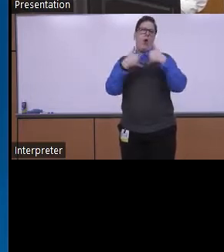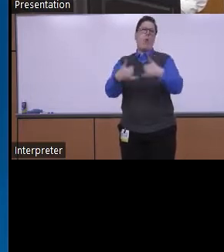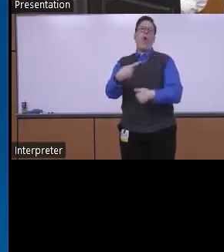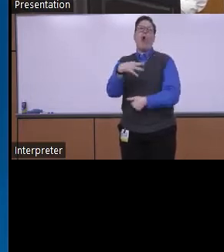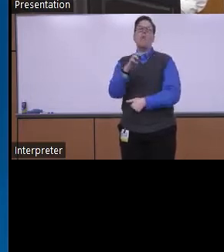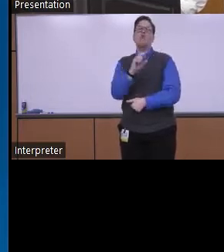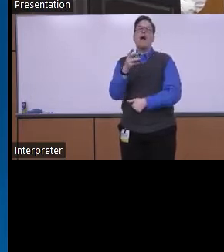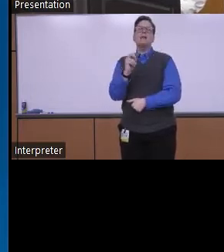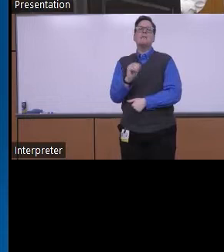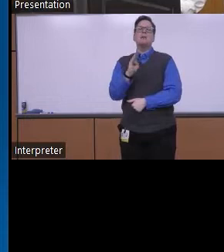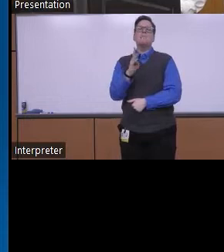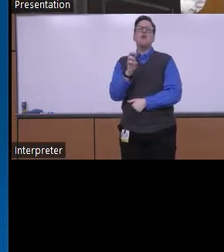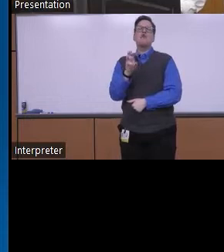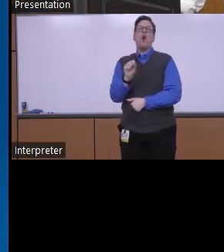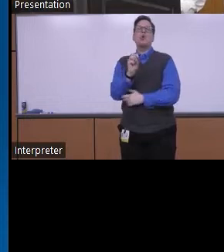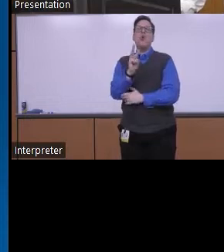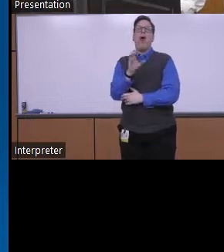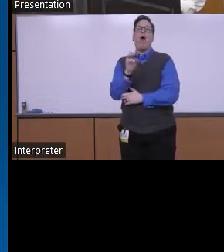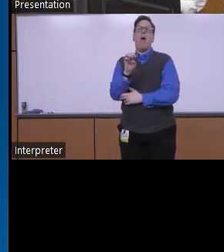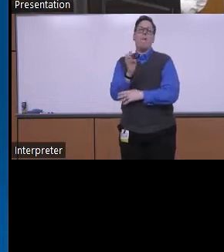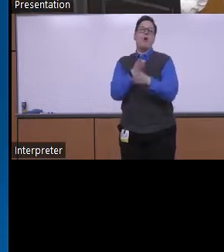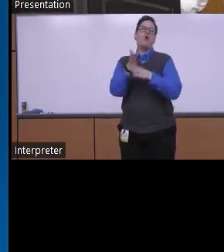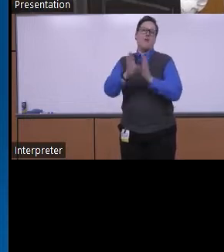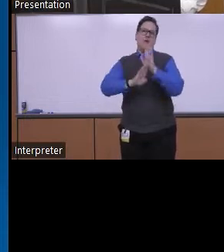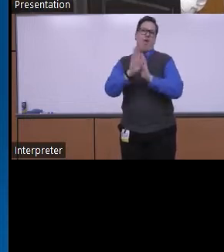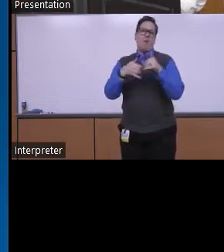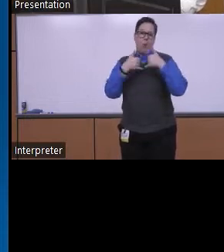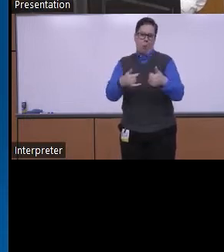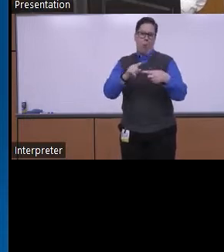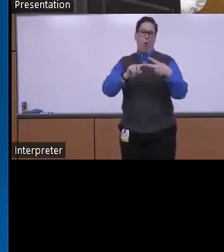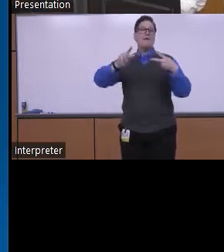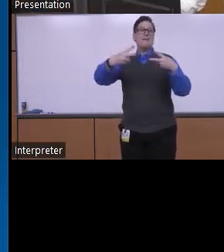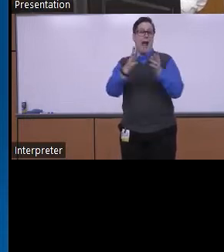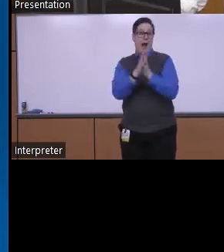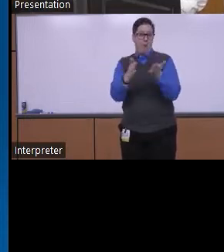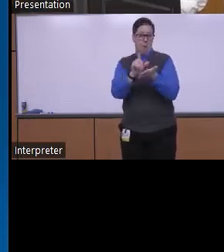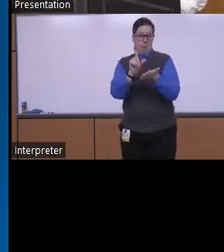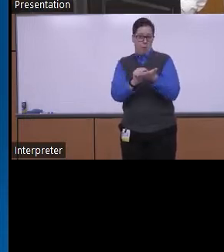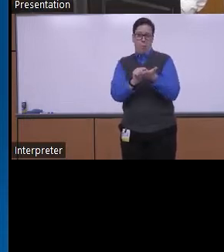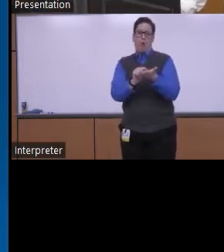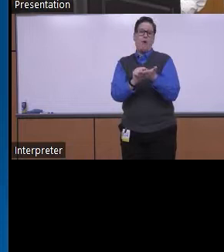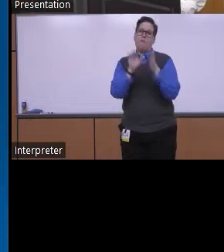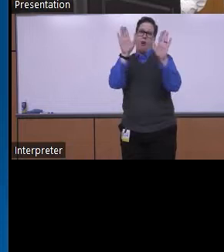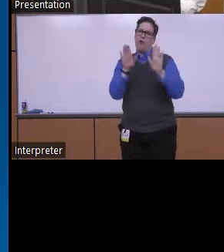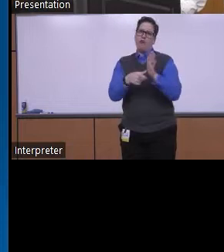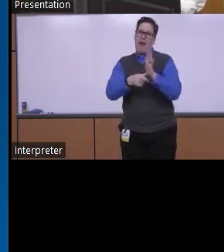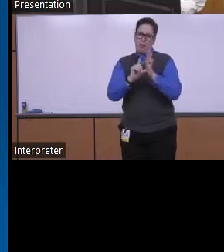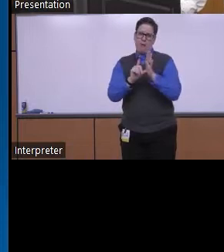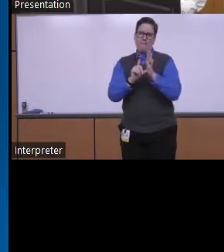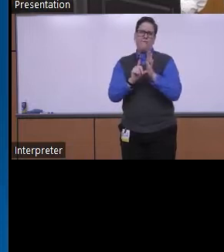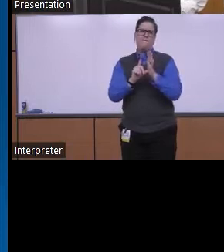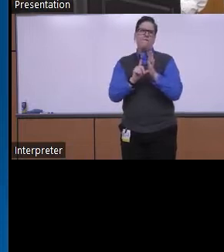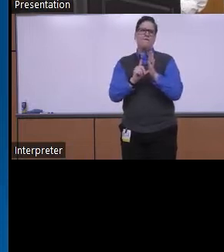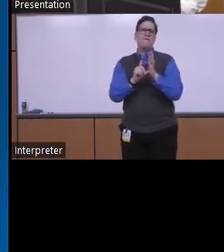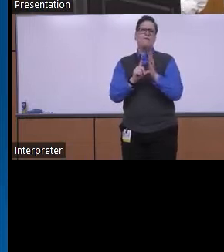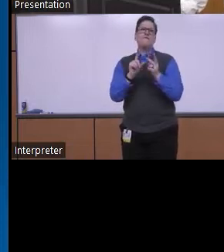Pressman Burroughs Wellcome Career Development Award. Her second book, also with great reviews, What's Wrong